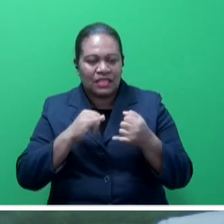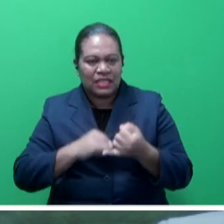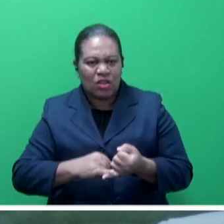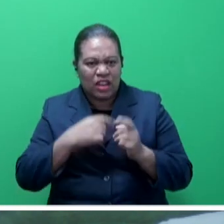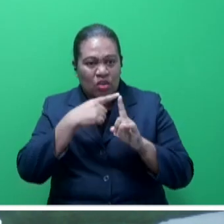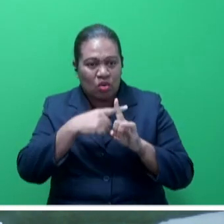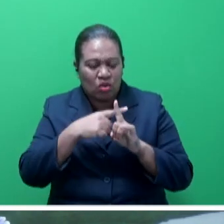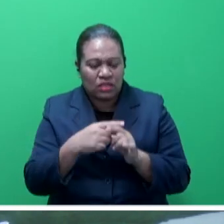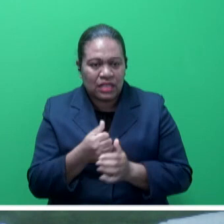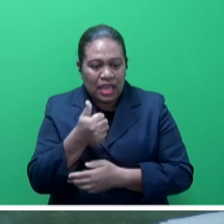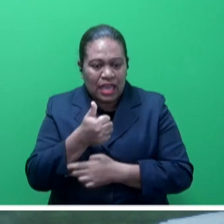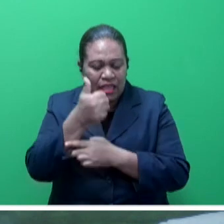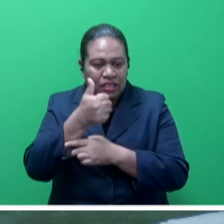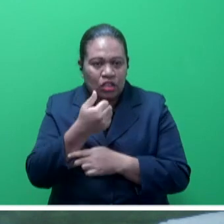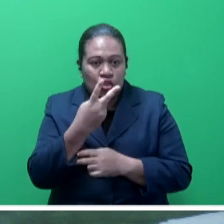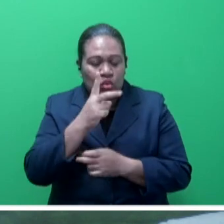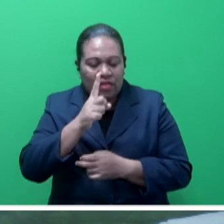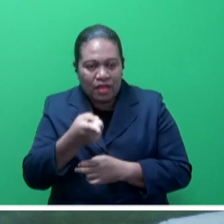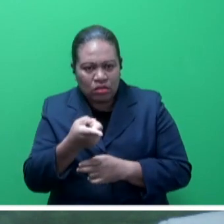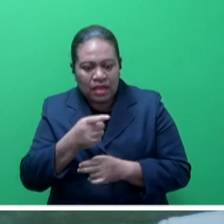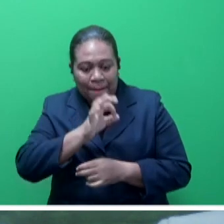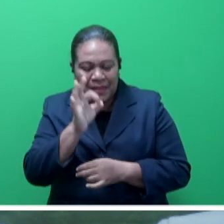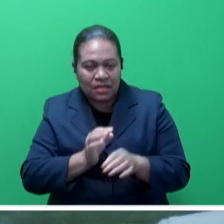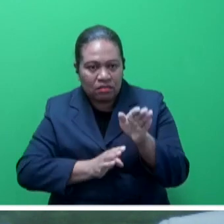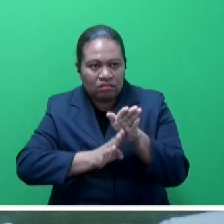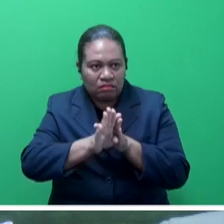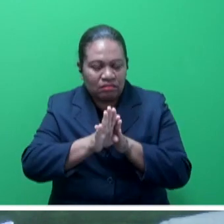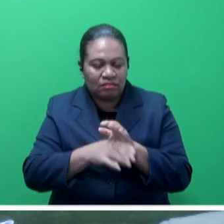Insurance Agency reported a 2,000% increase in travel